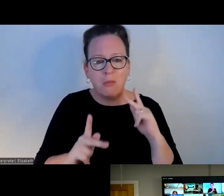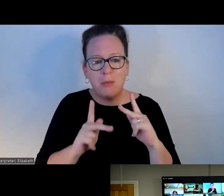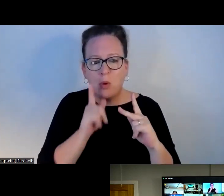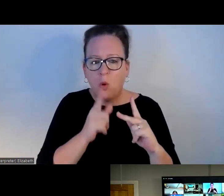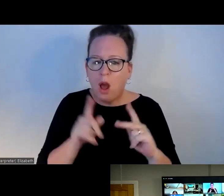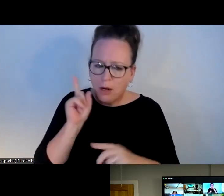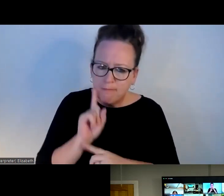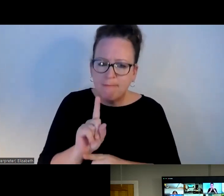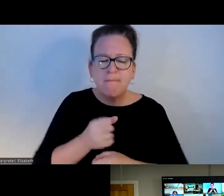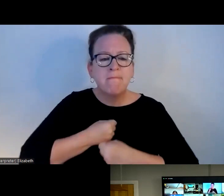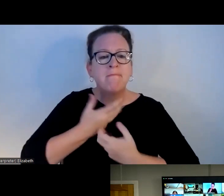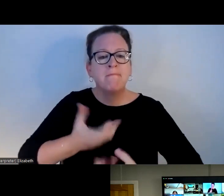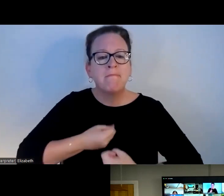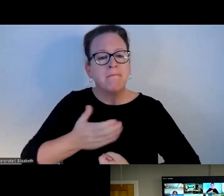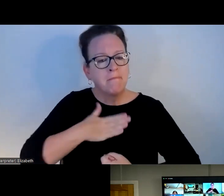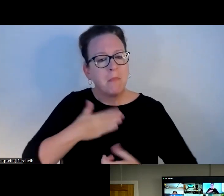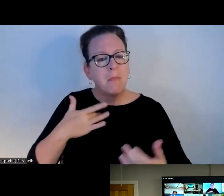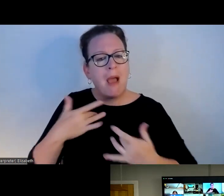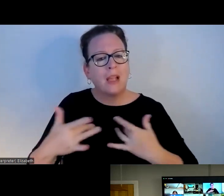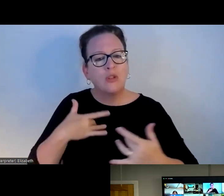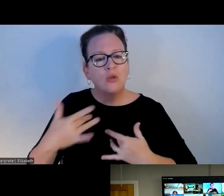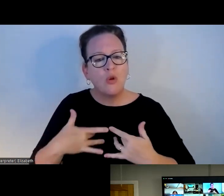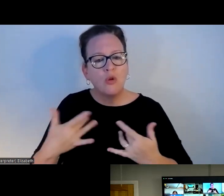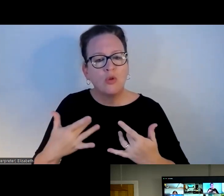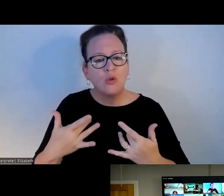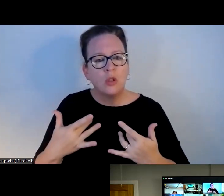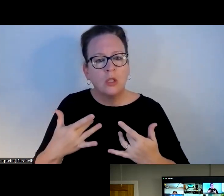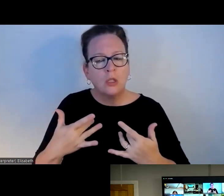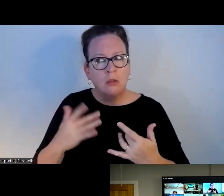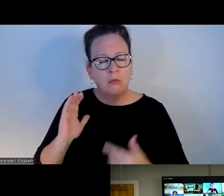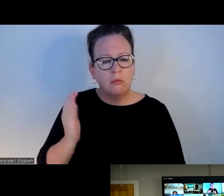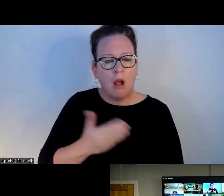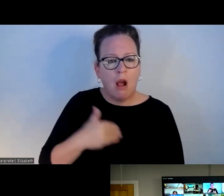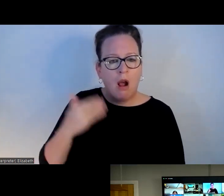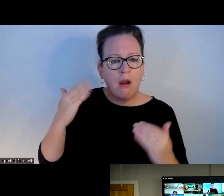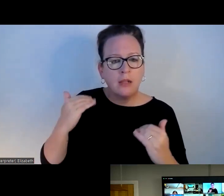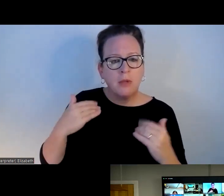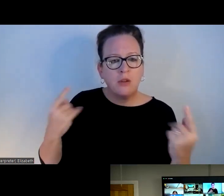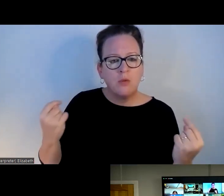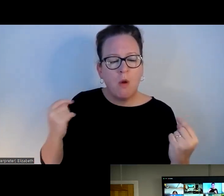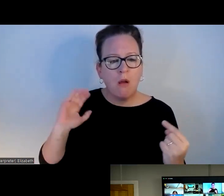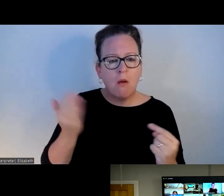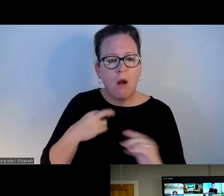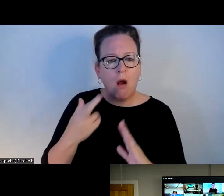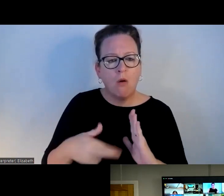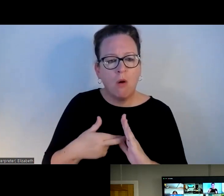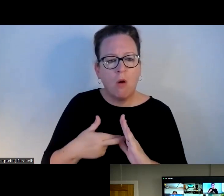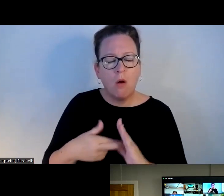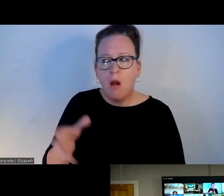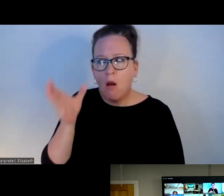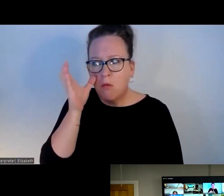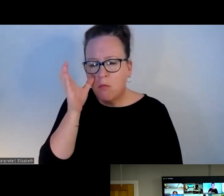their concerns are, there's the expectation that we're doing something with it. We're making recommendations, and coming out of